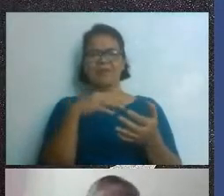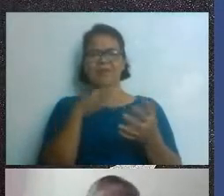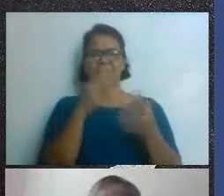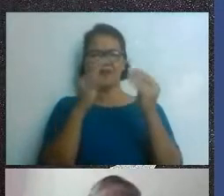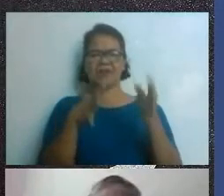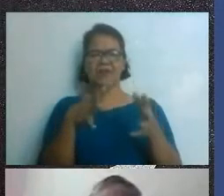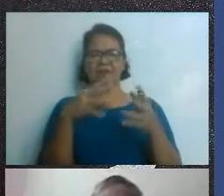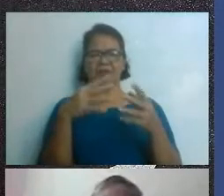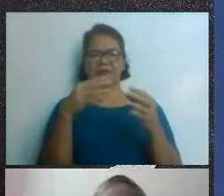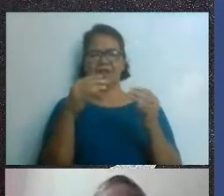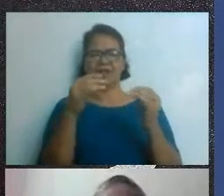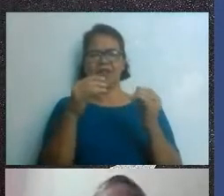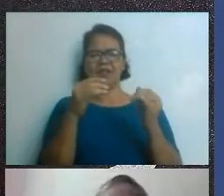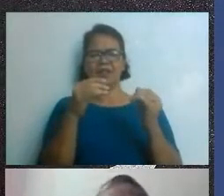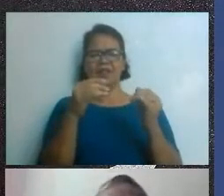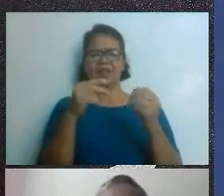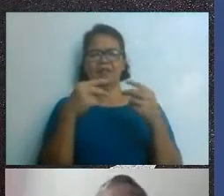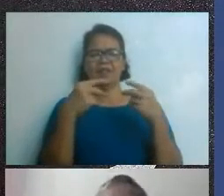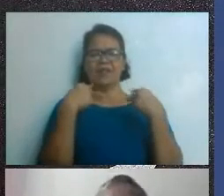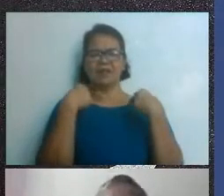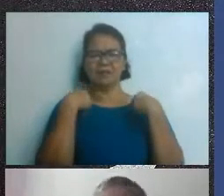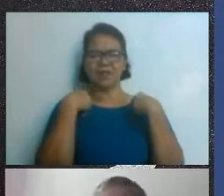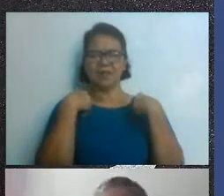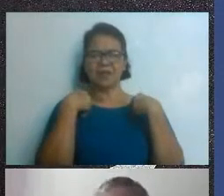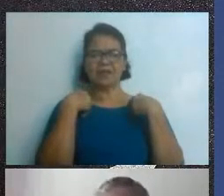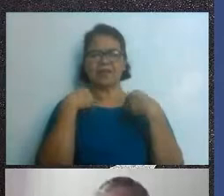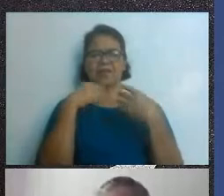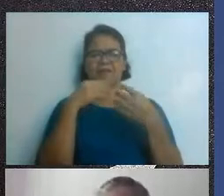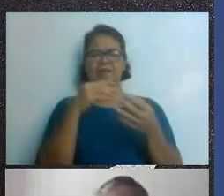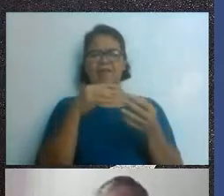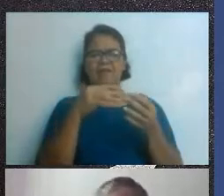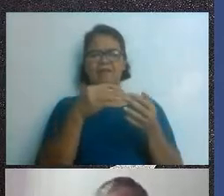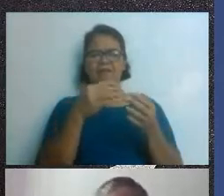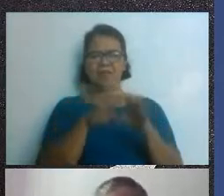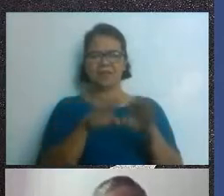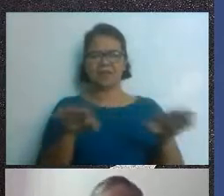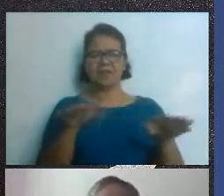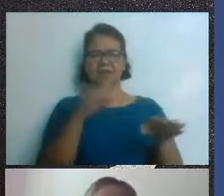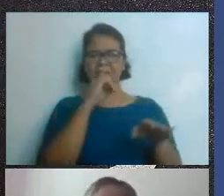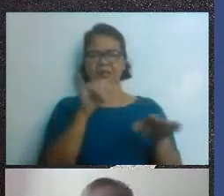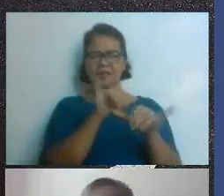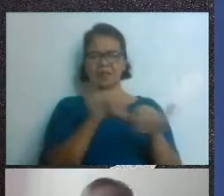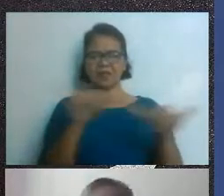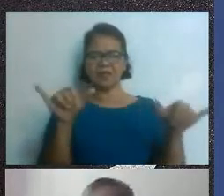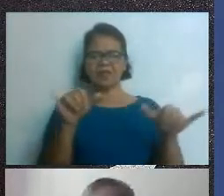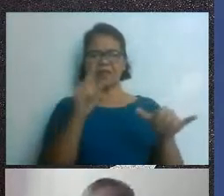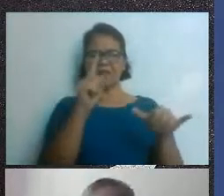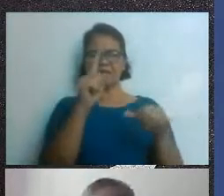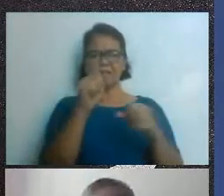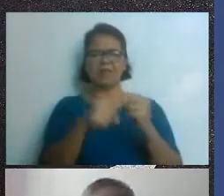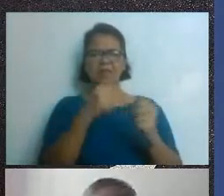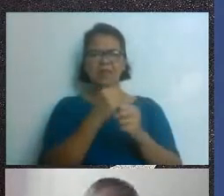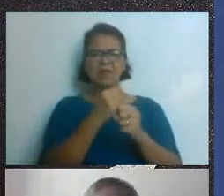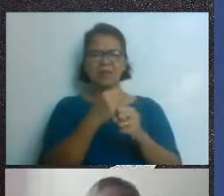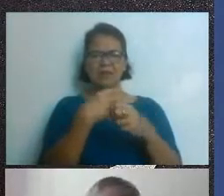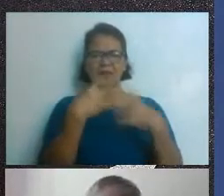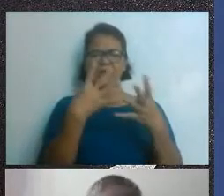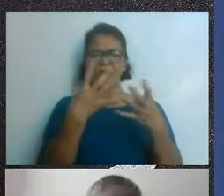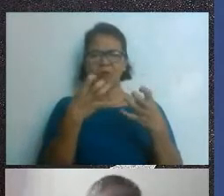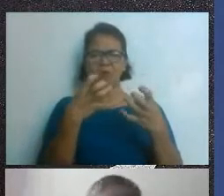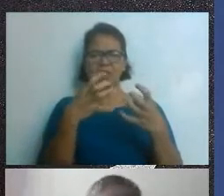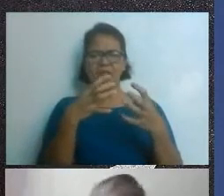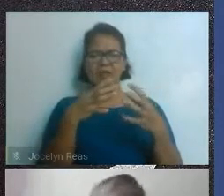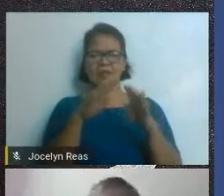ones, even if your child is just like 1 year old, you want the child to already, you